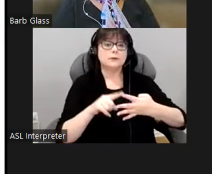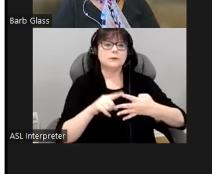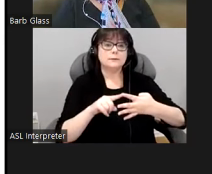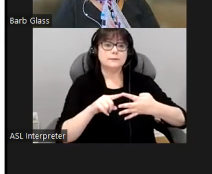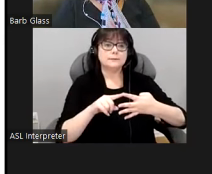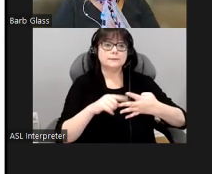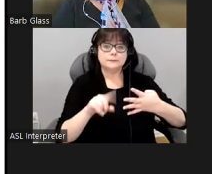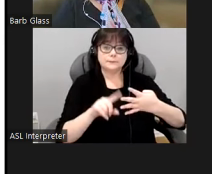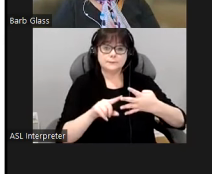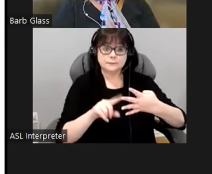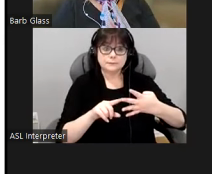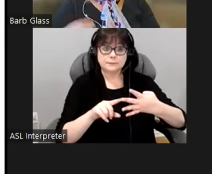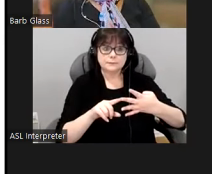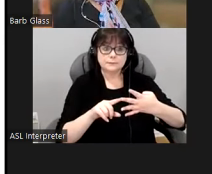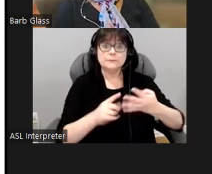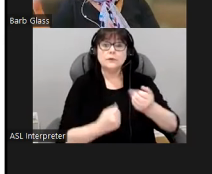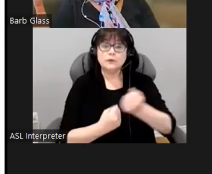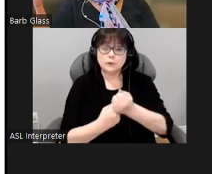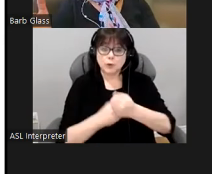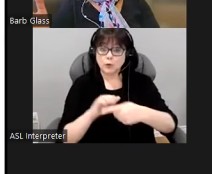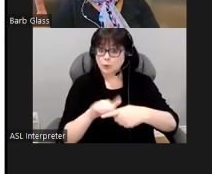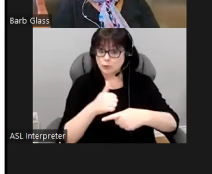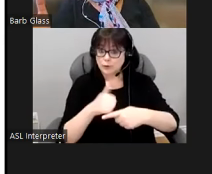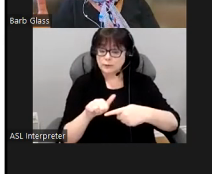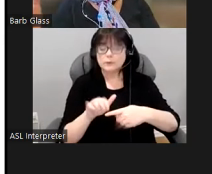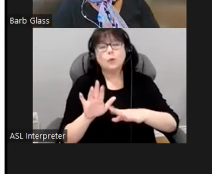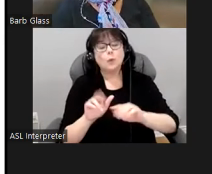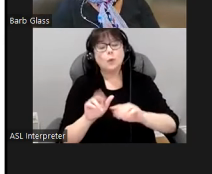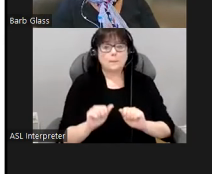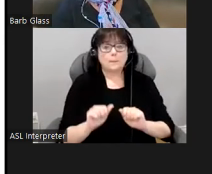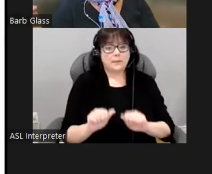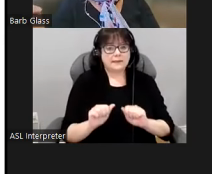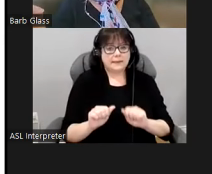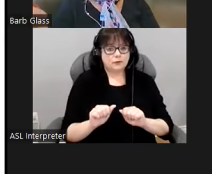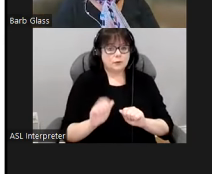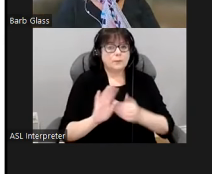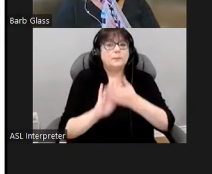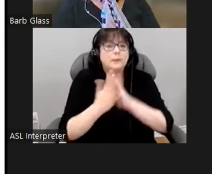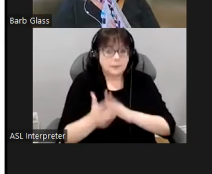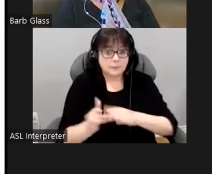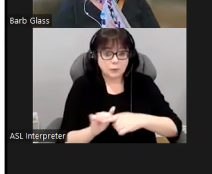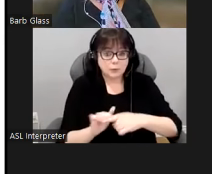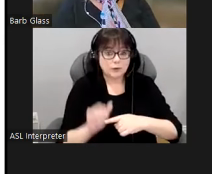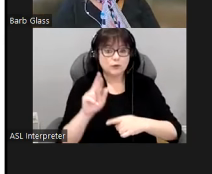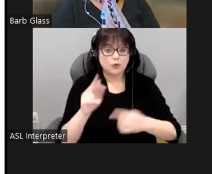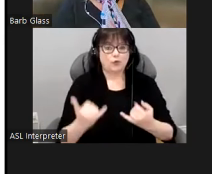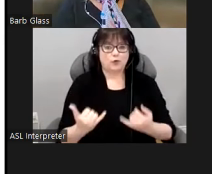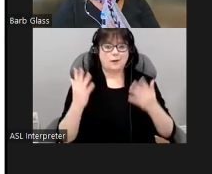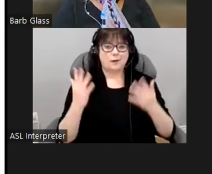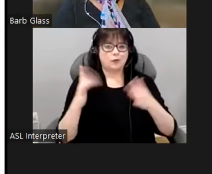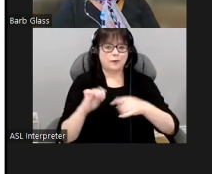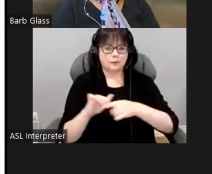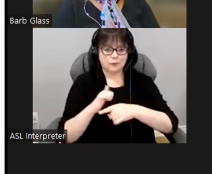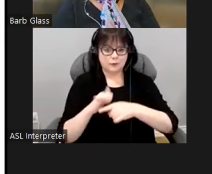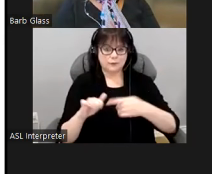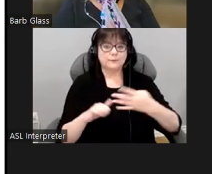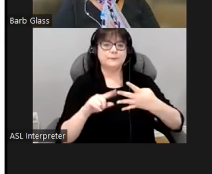under supporting apprentices, potential apprentices or current, supporting underrepresented